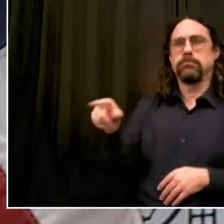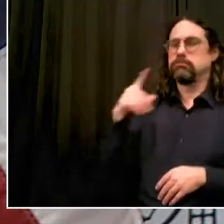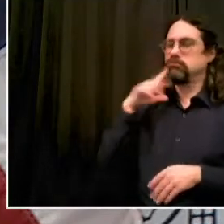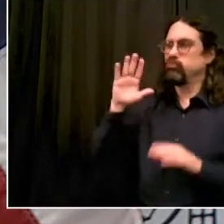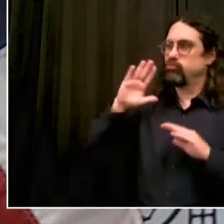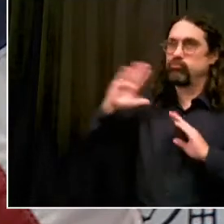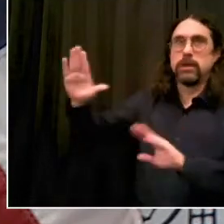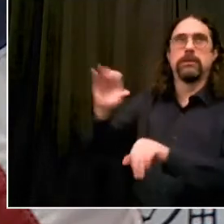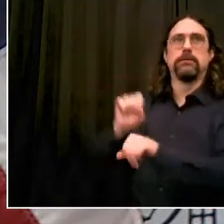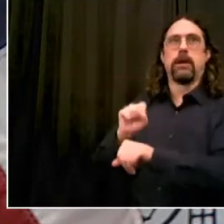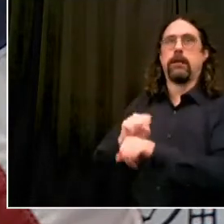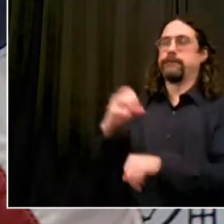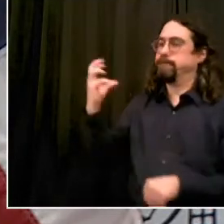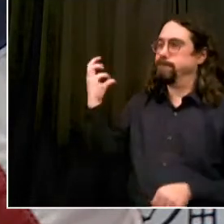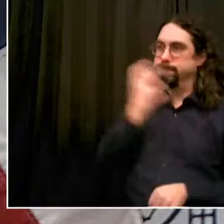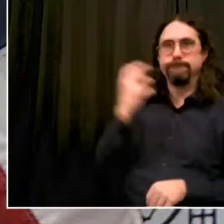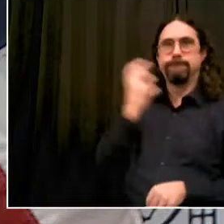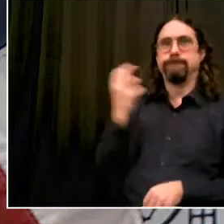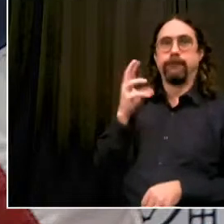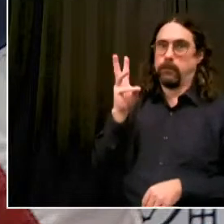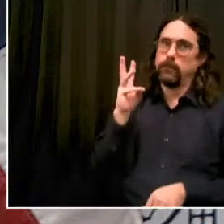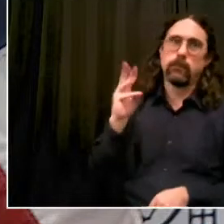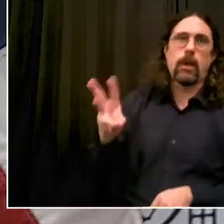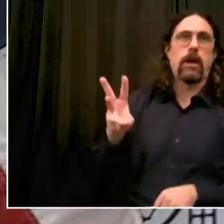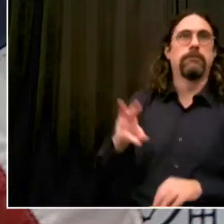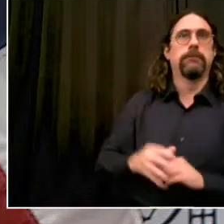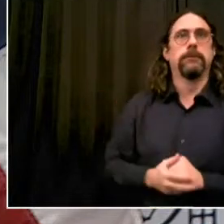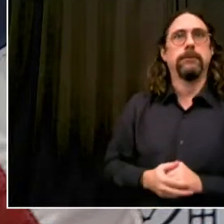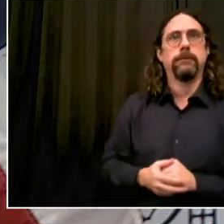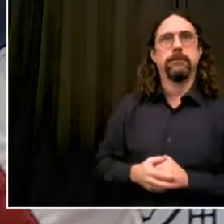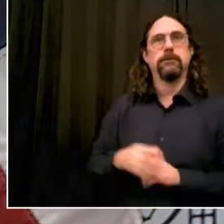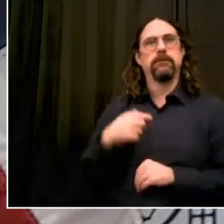We're going to go back to Jen again. Jen from WNBC.